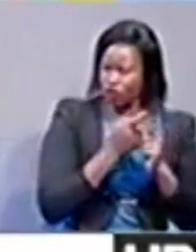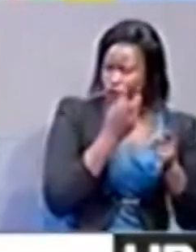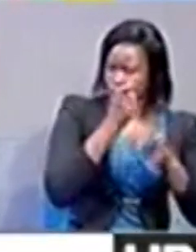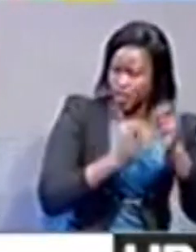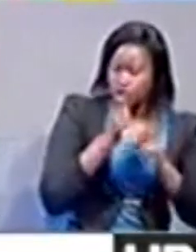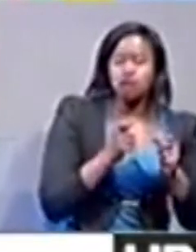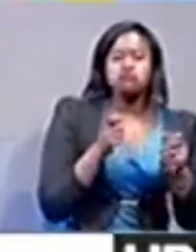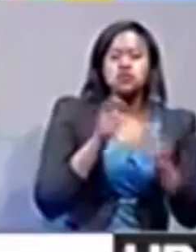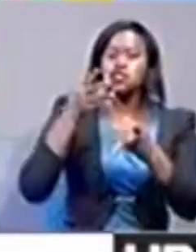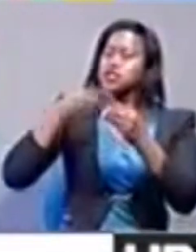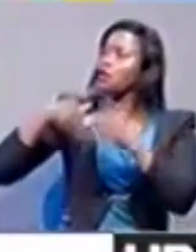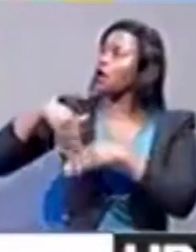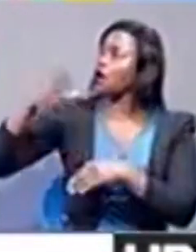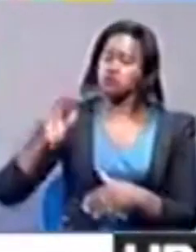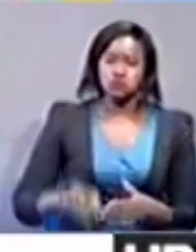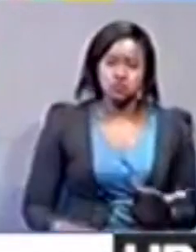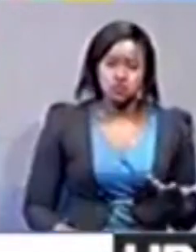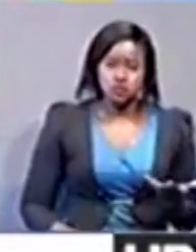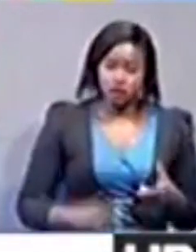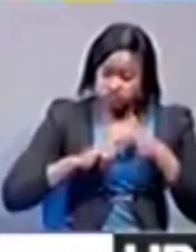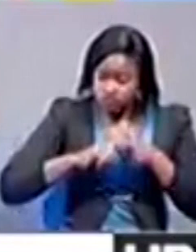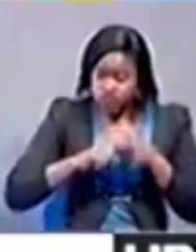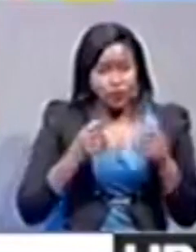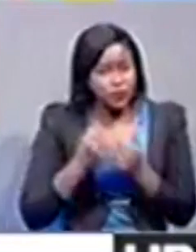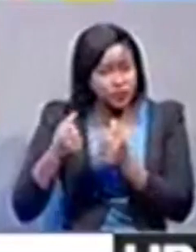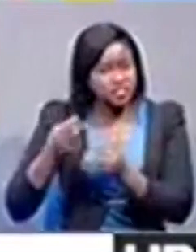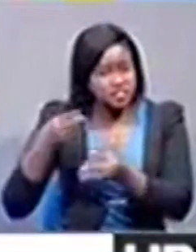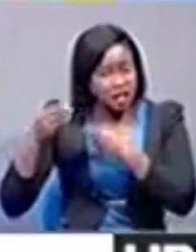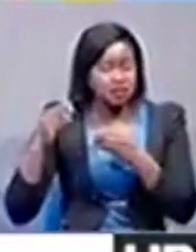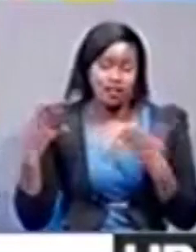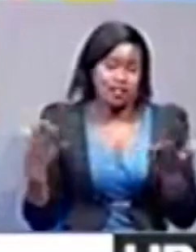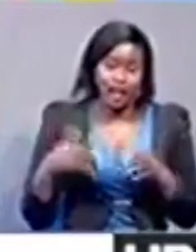going to external markets. All these are going to external markets.